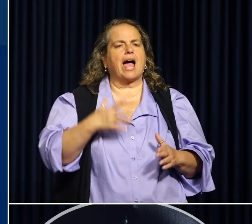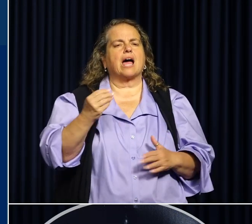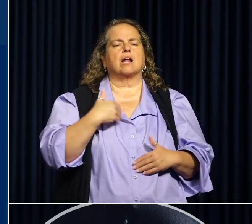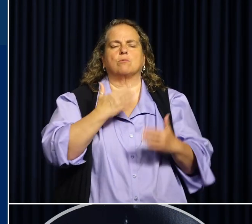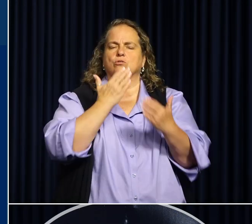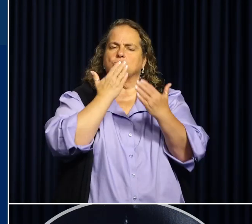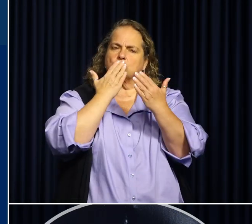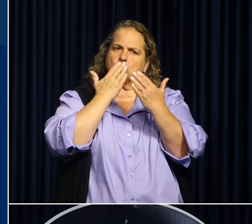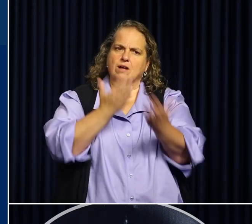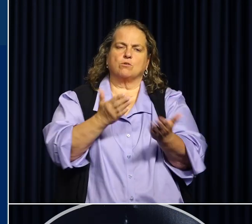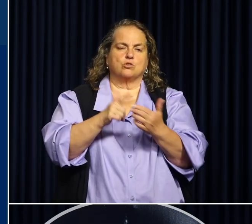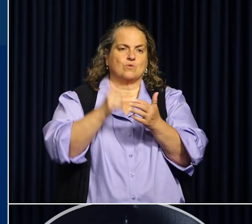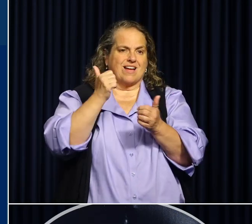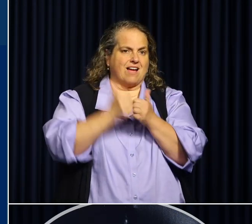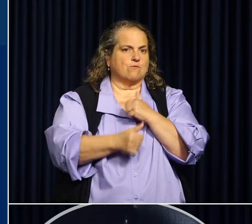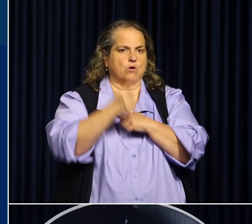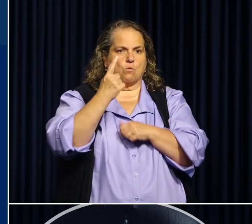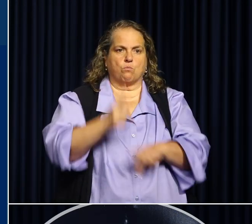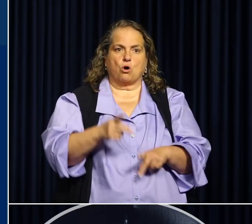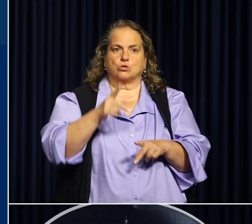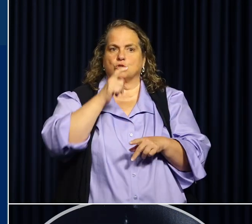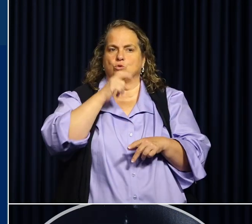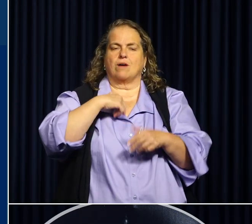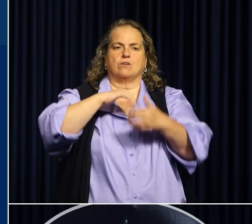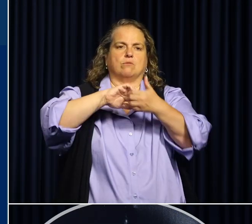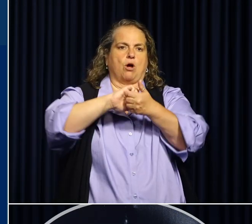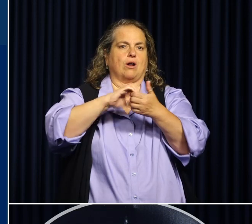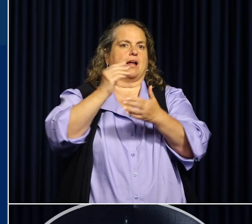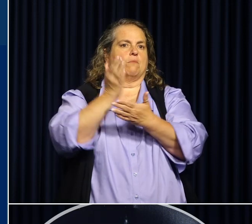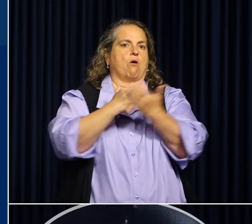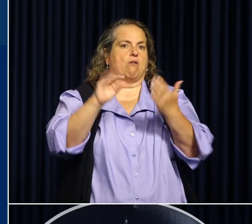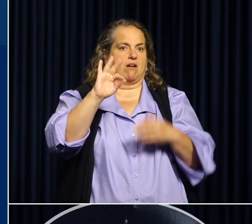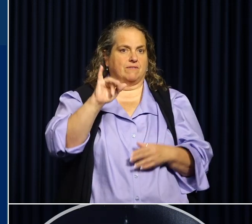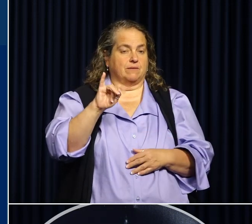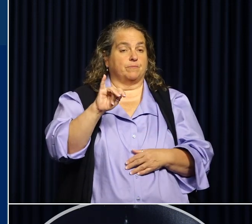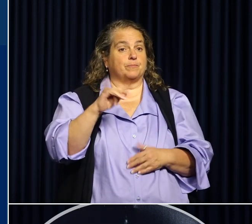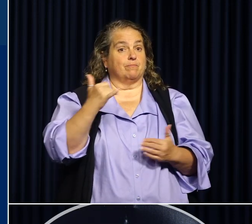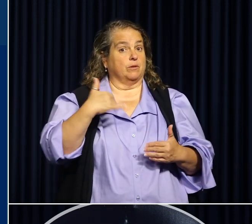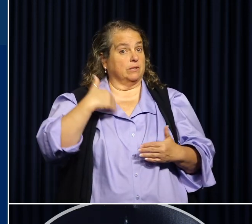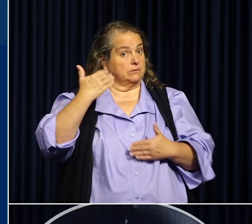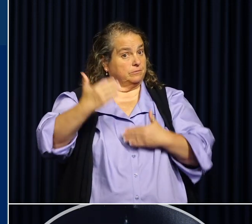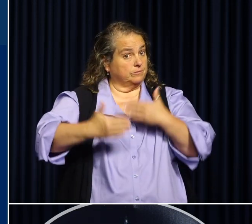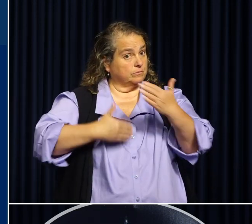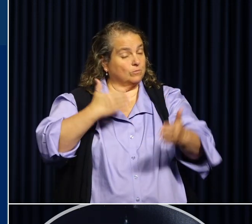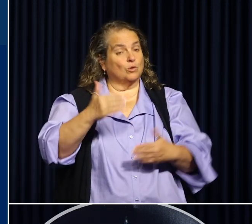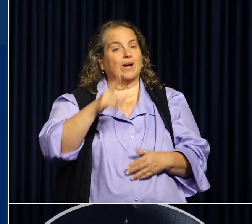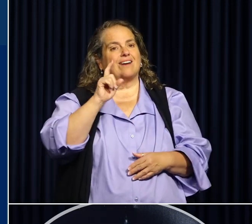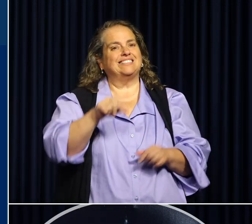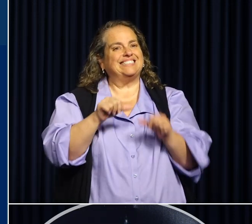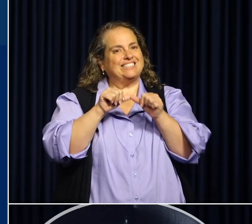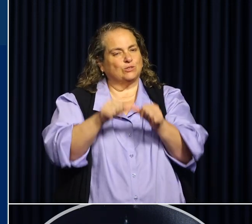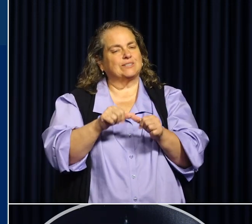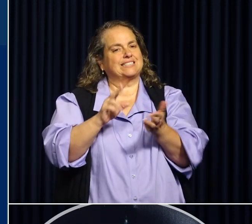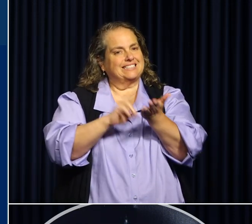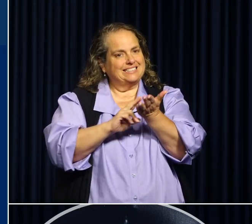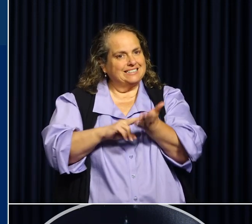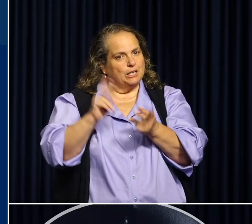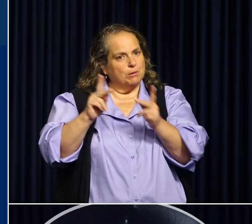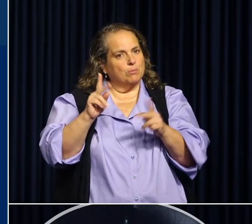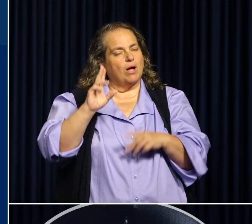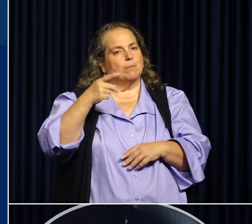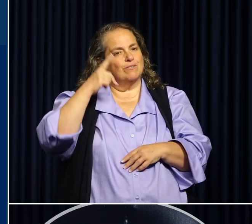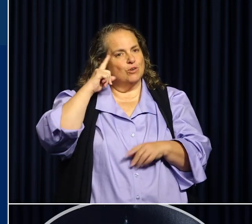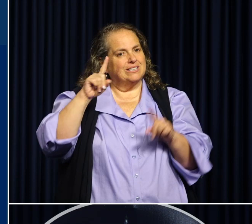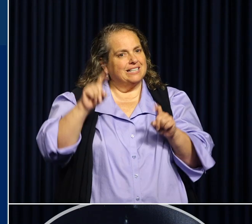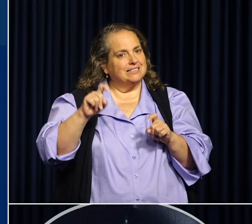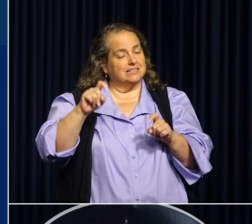to everybody who had a part in it. But now moving forward means we got to continue to sign people up for testing. So for